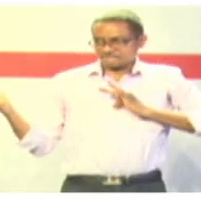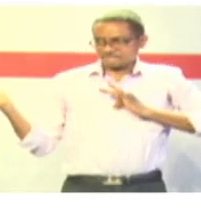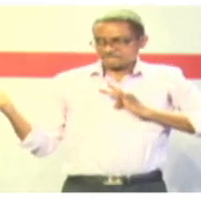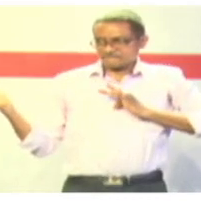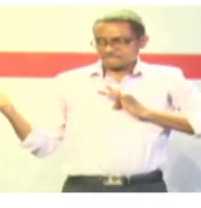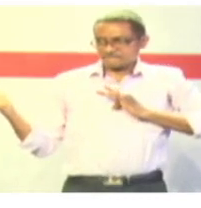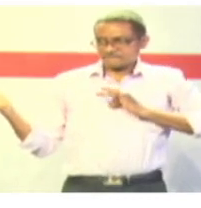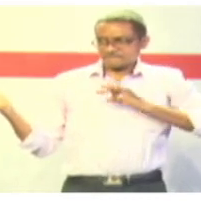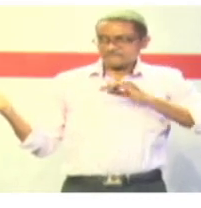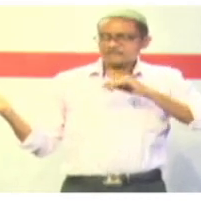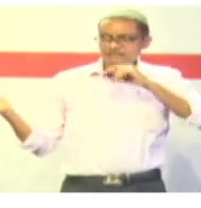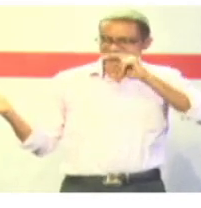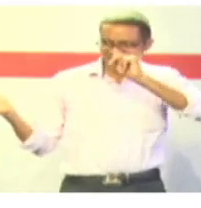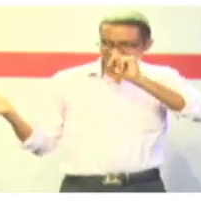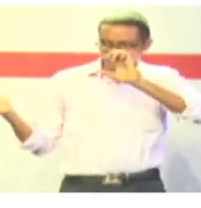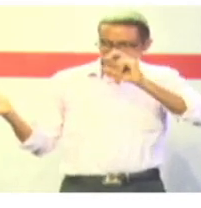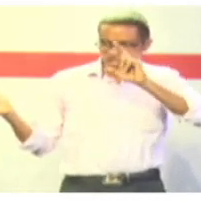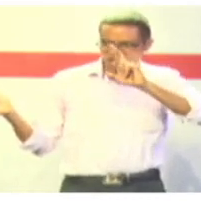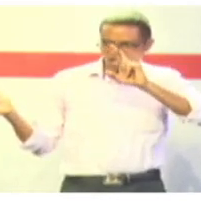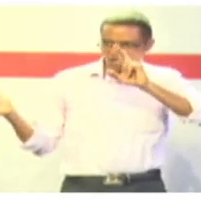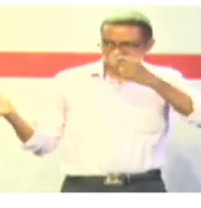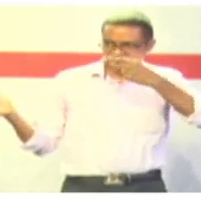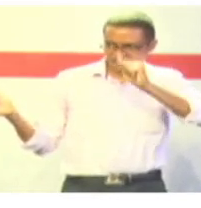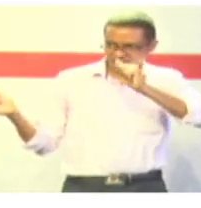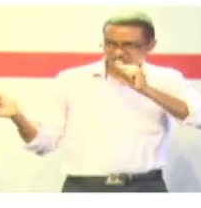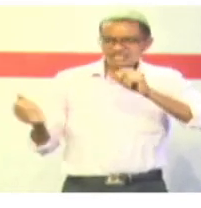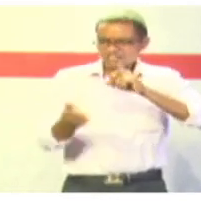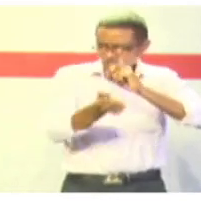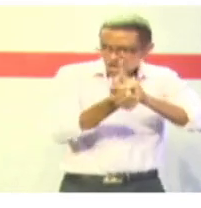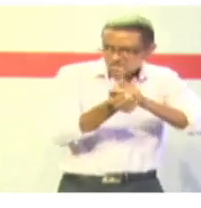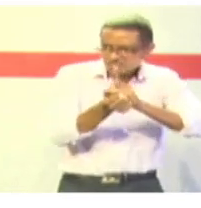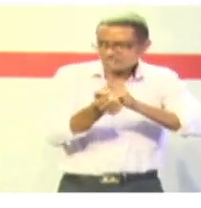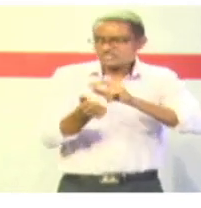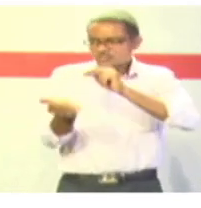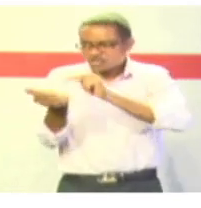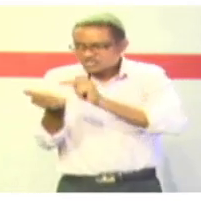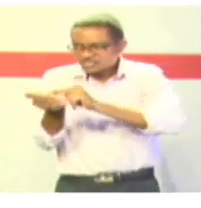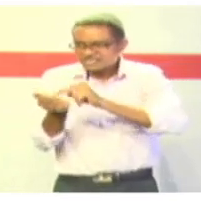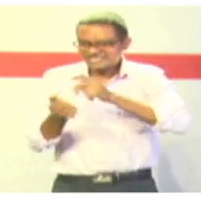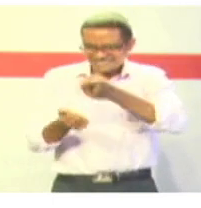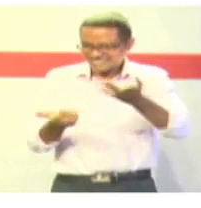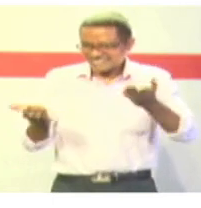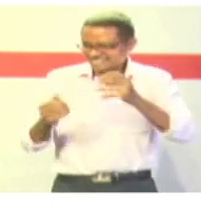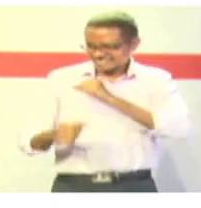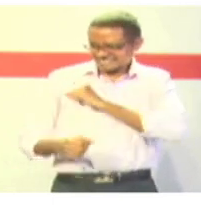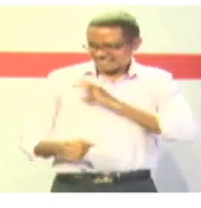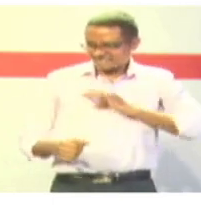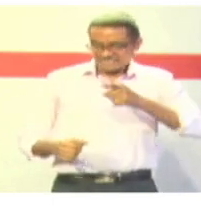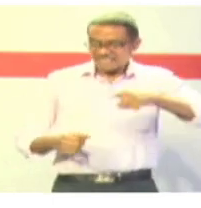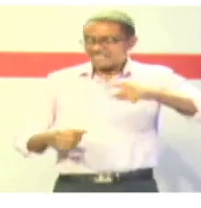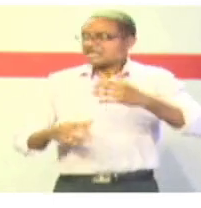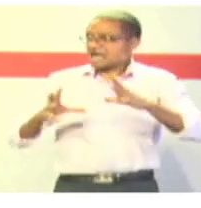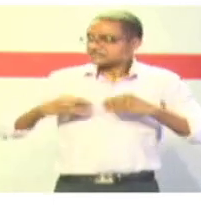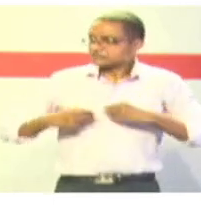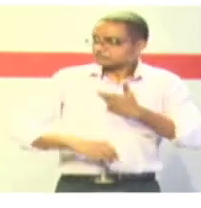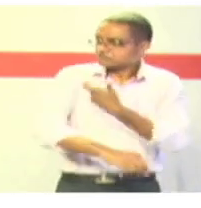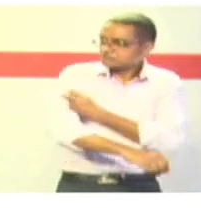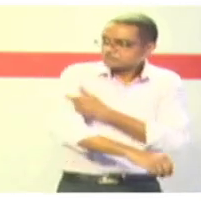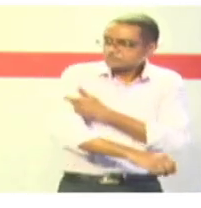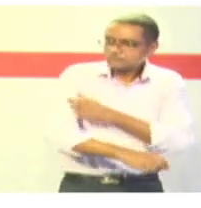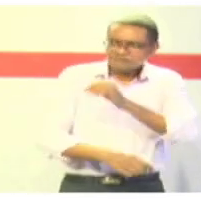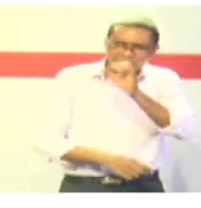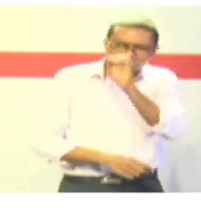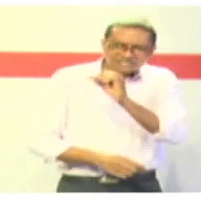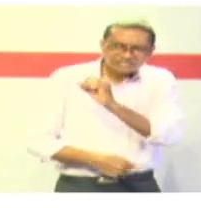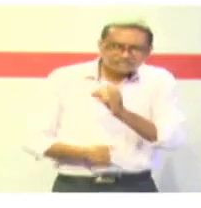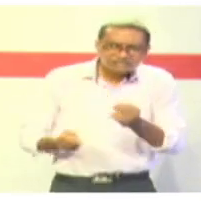both doctors, nurses, medical staff, and what in terms of a percentage of your